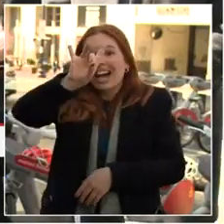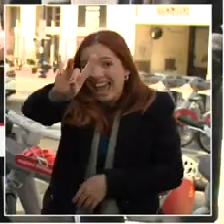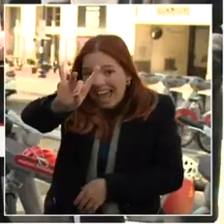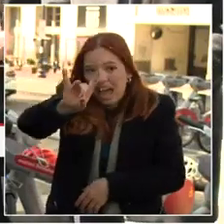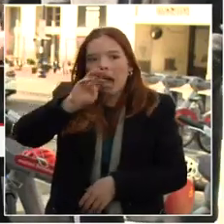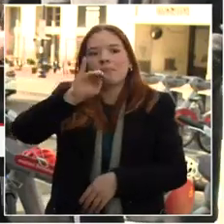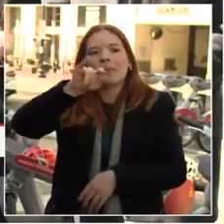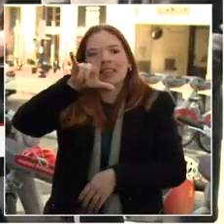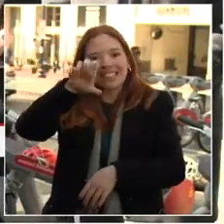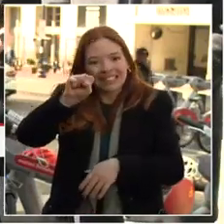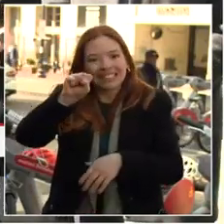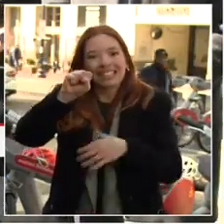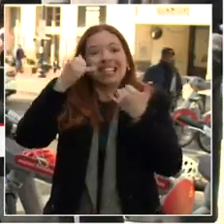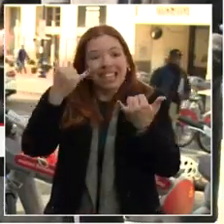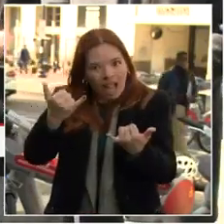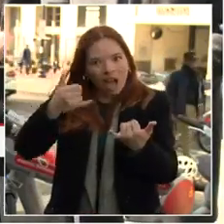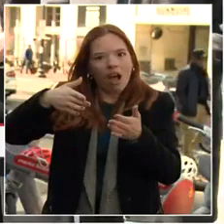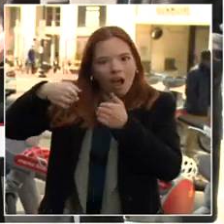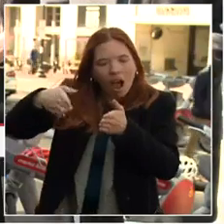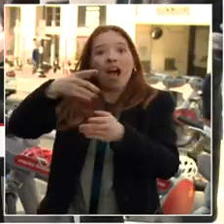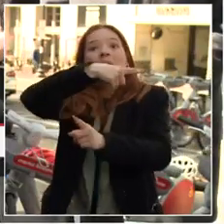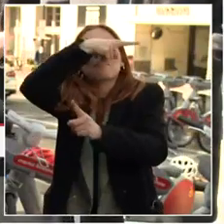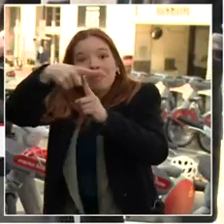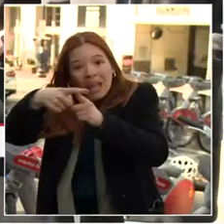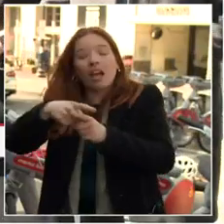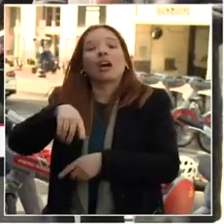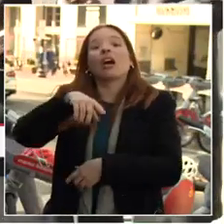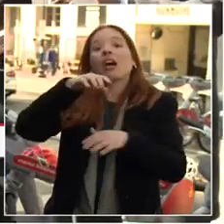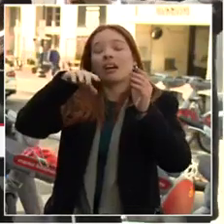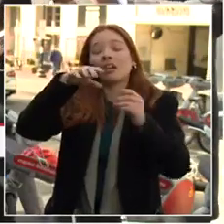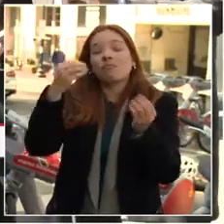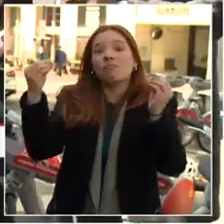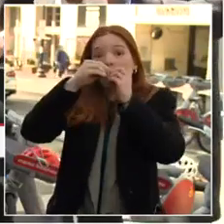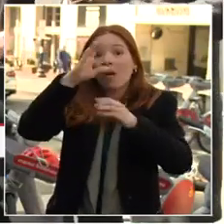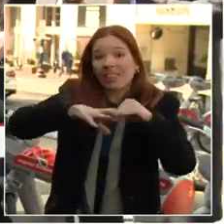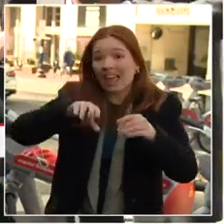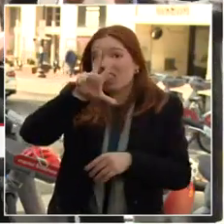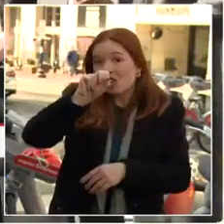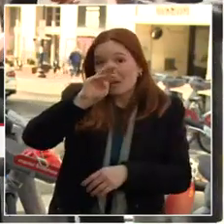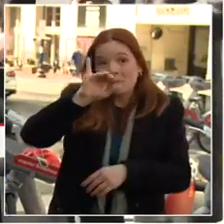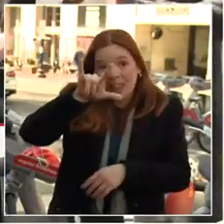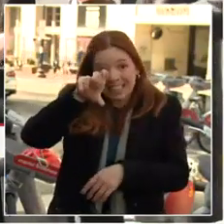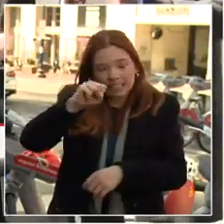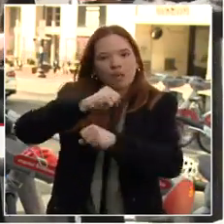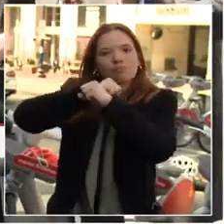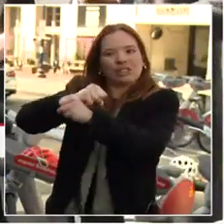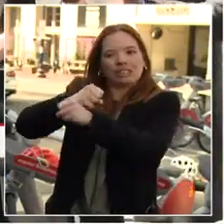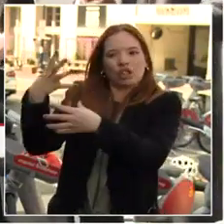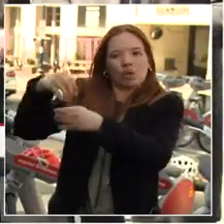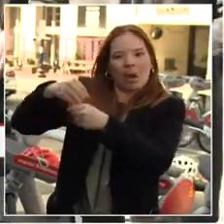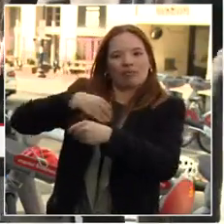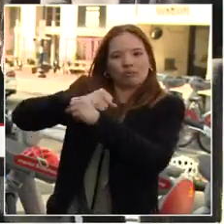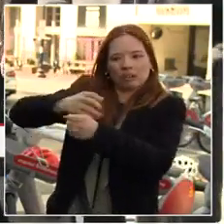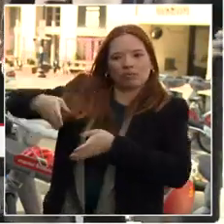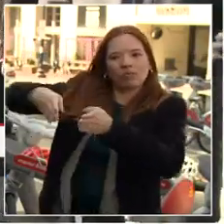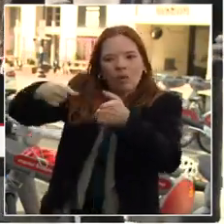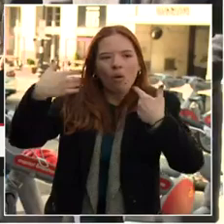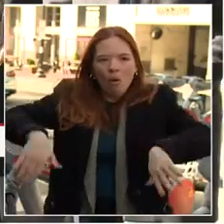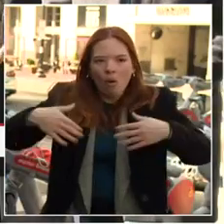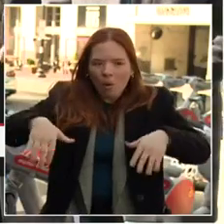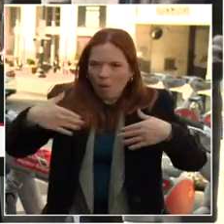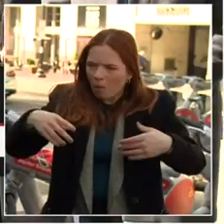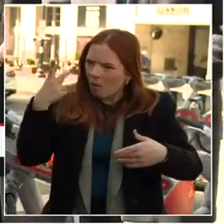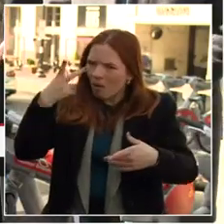of protected bike lanes. I want to acknowledge the hard work of